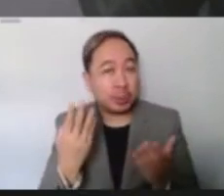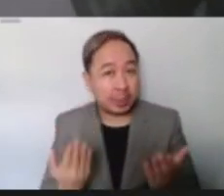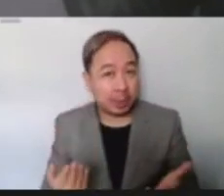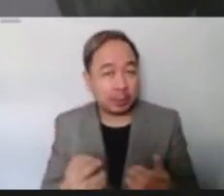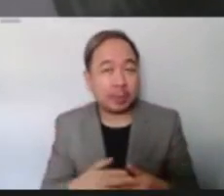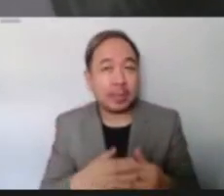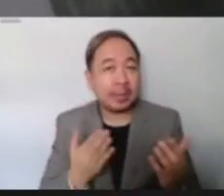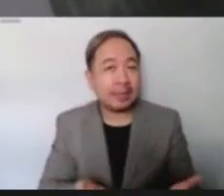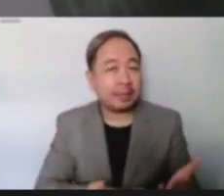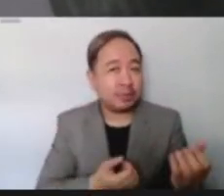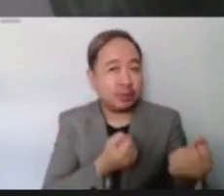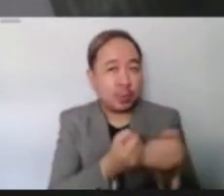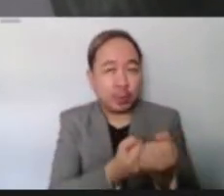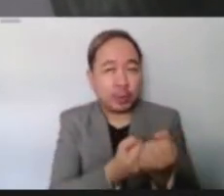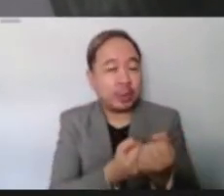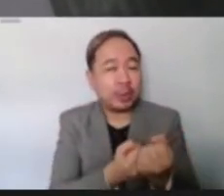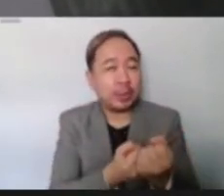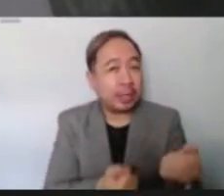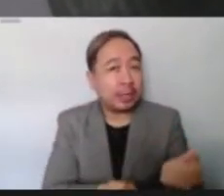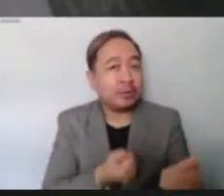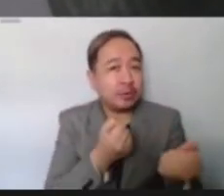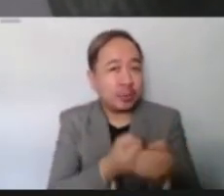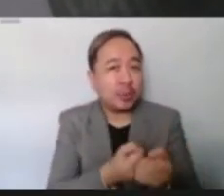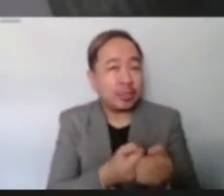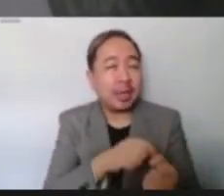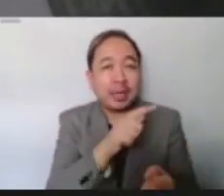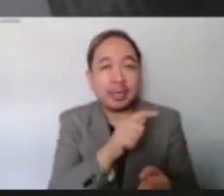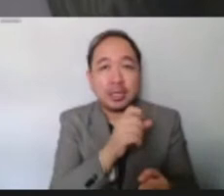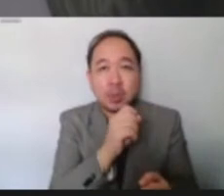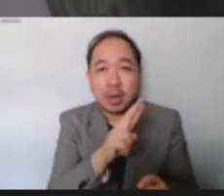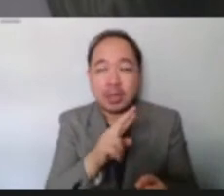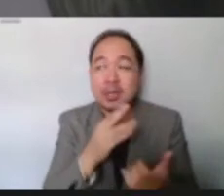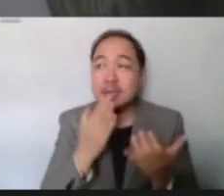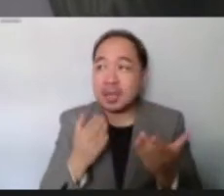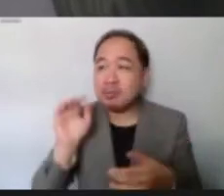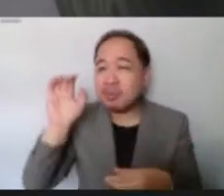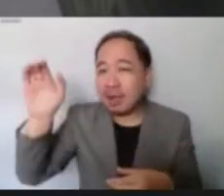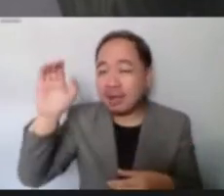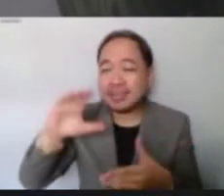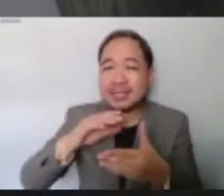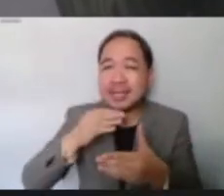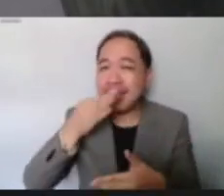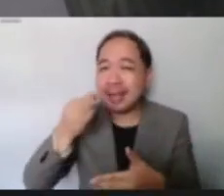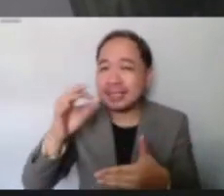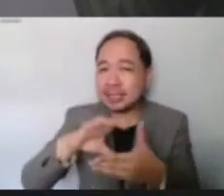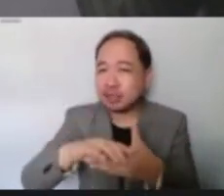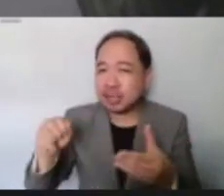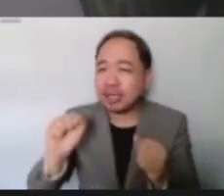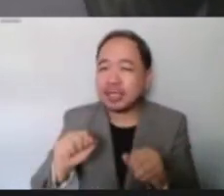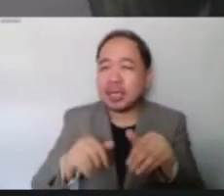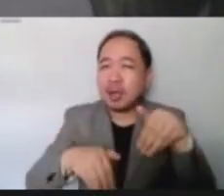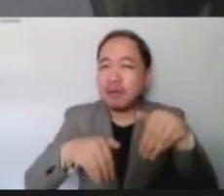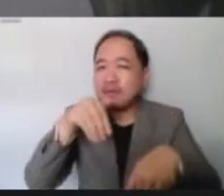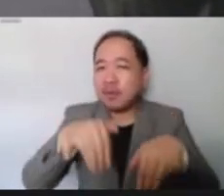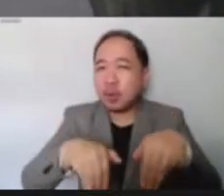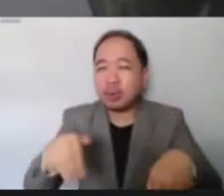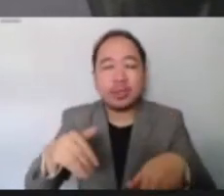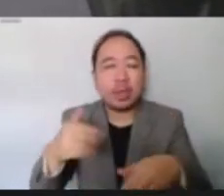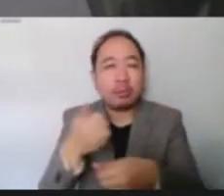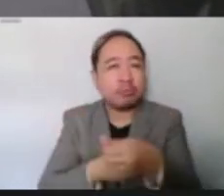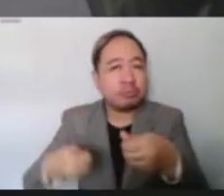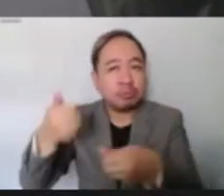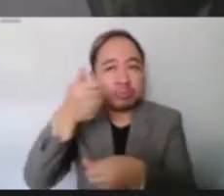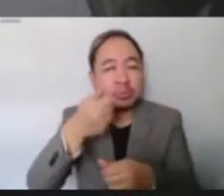and requesting the Secretariat to organize a call for nominations for members and Associate members in accordance with the